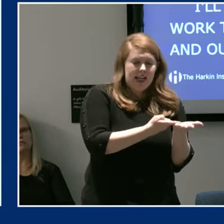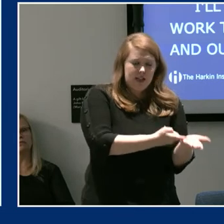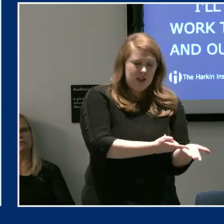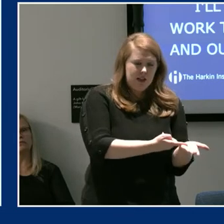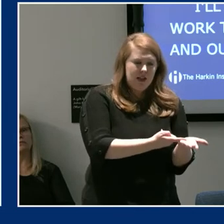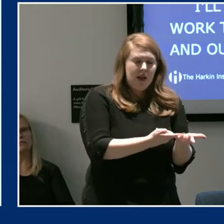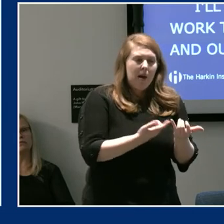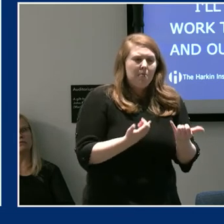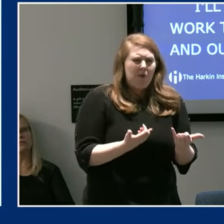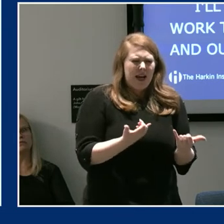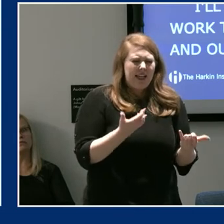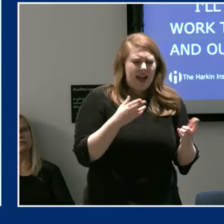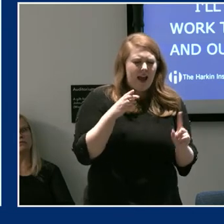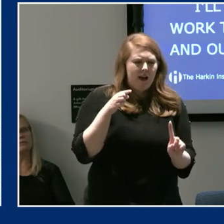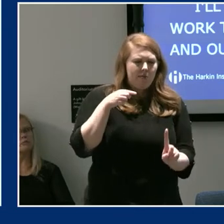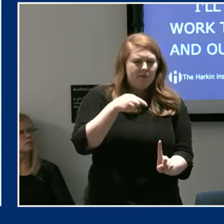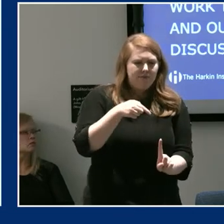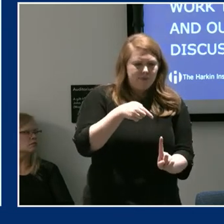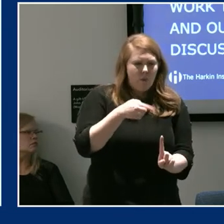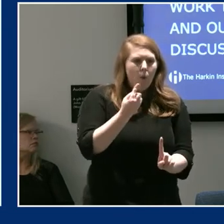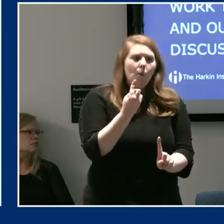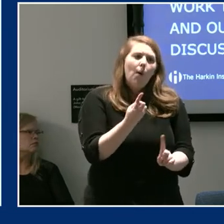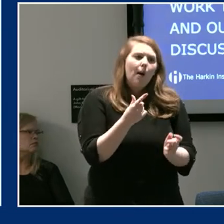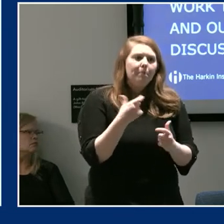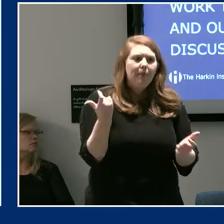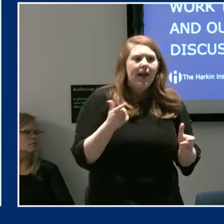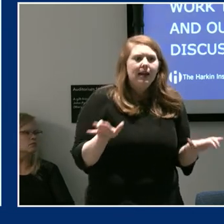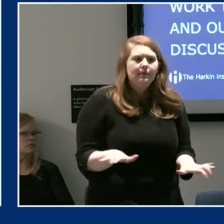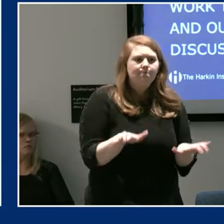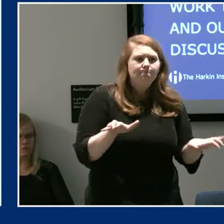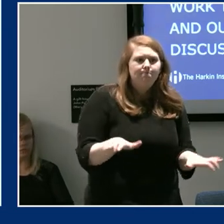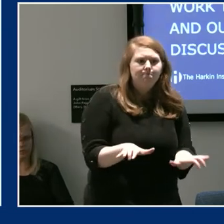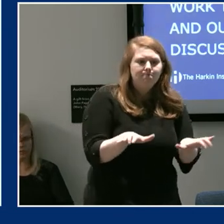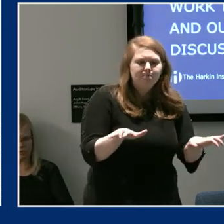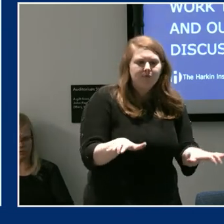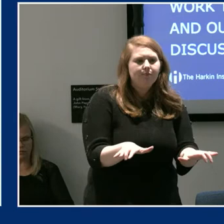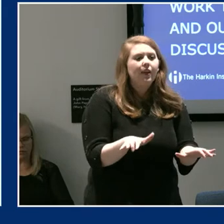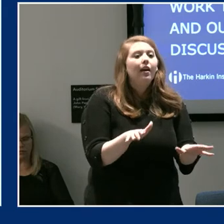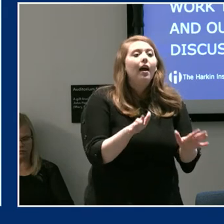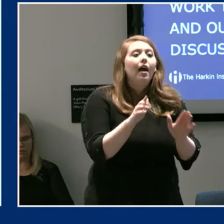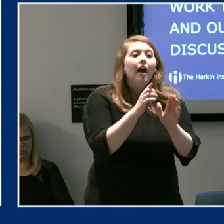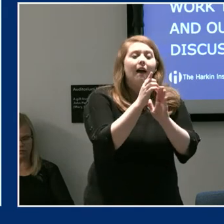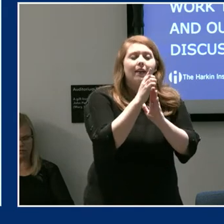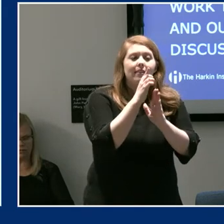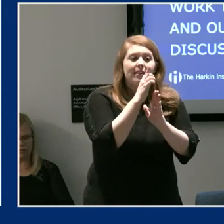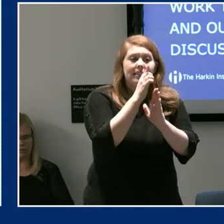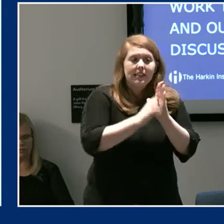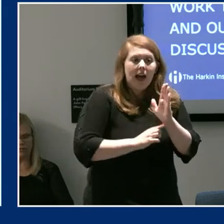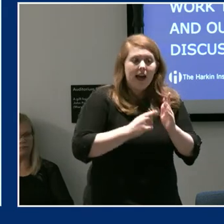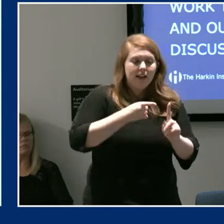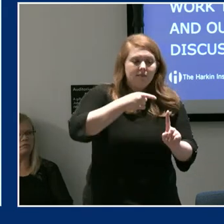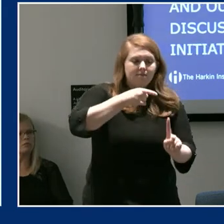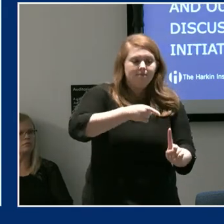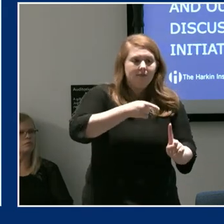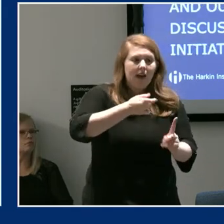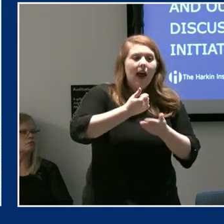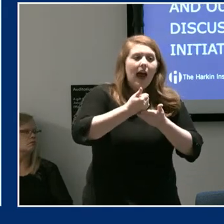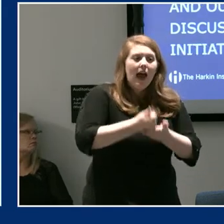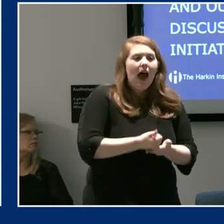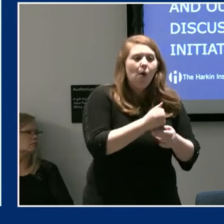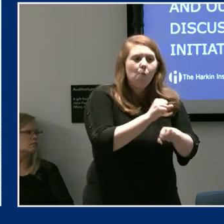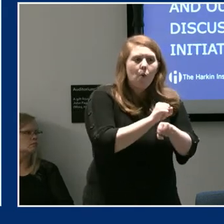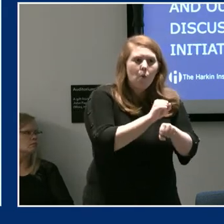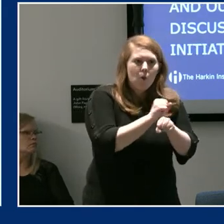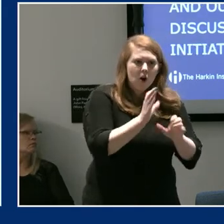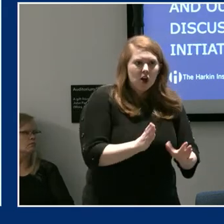focus on one major initiative designed to help workers with recent